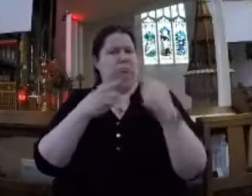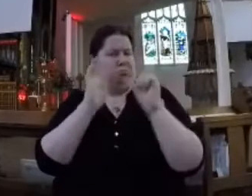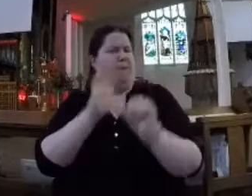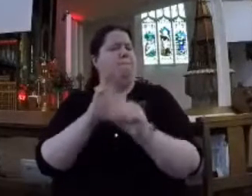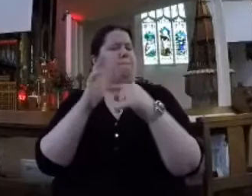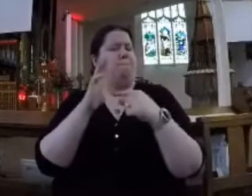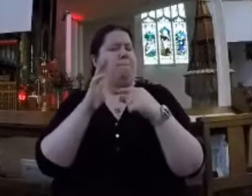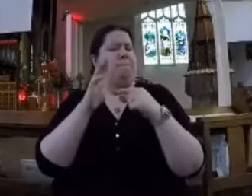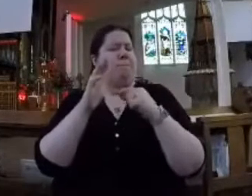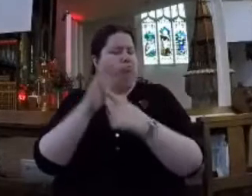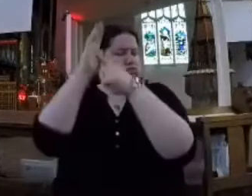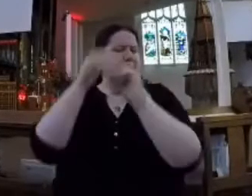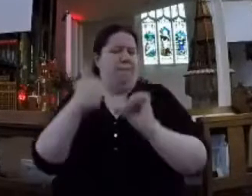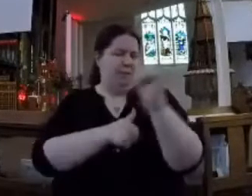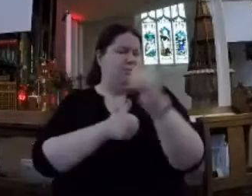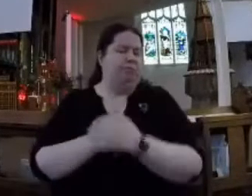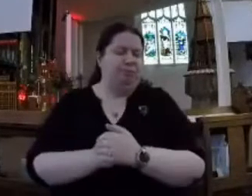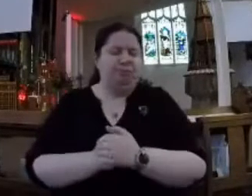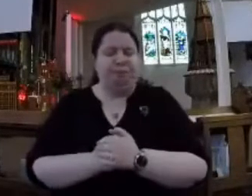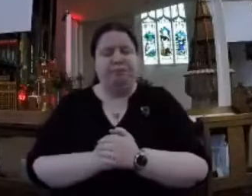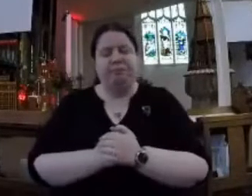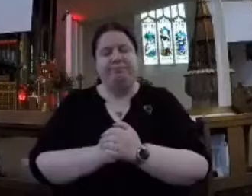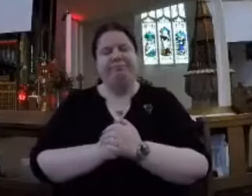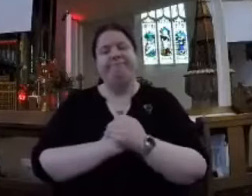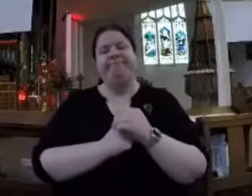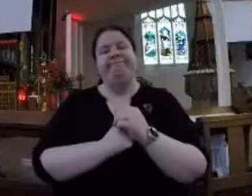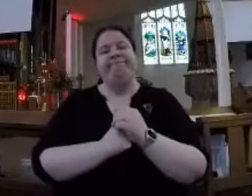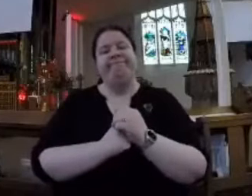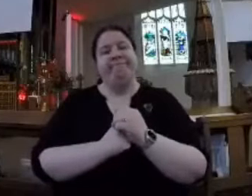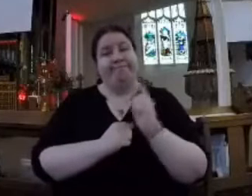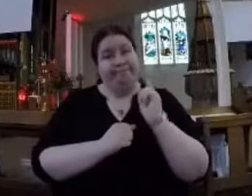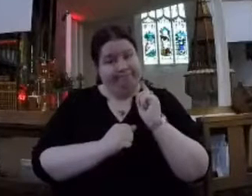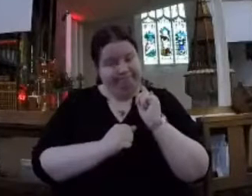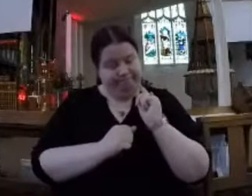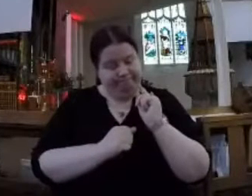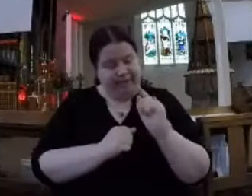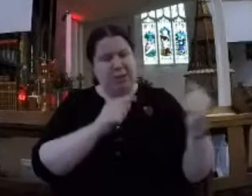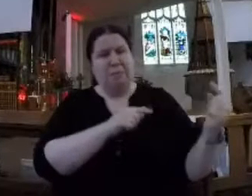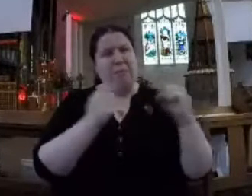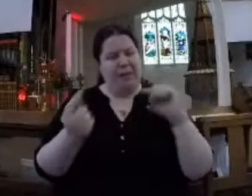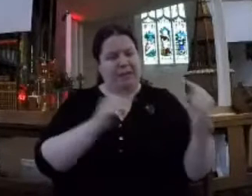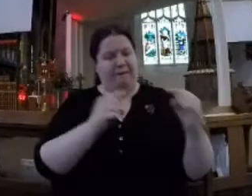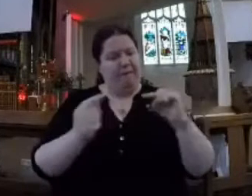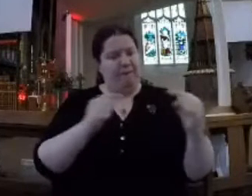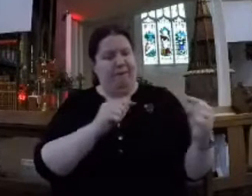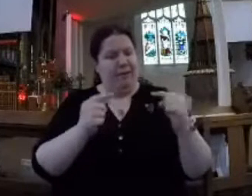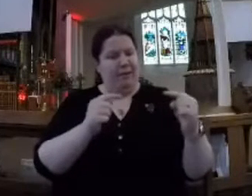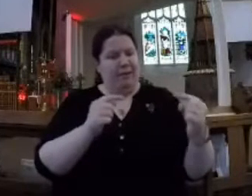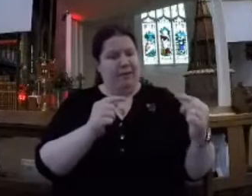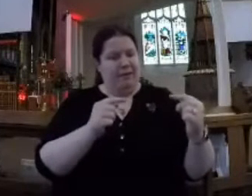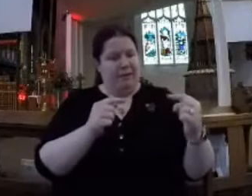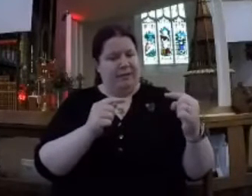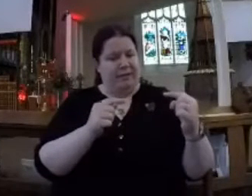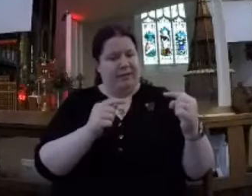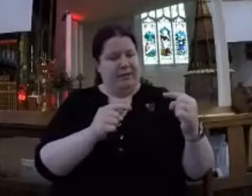is everything to him. Now, we find out that this competitive spirit is actually